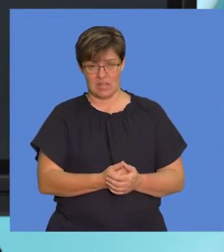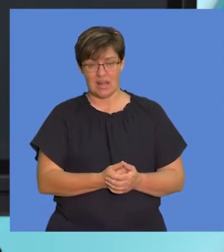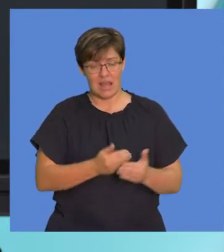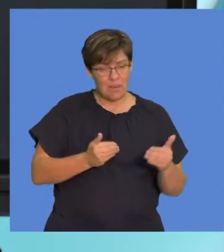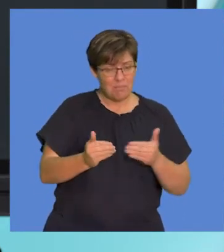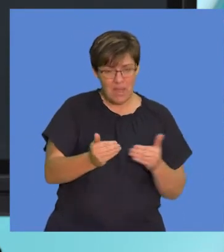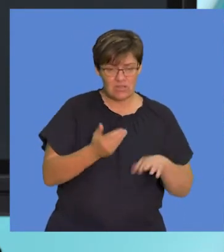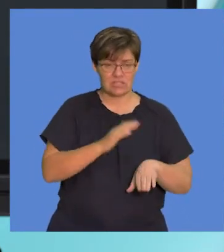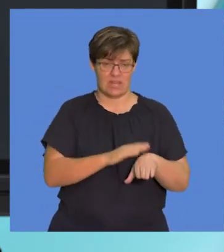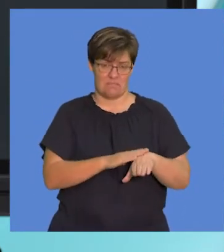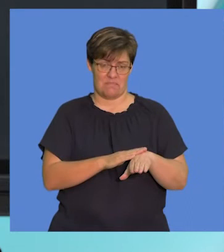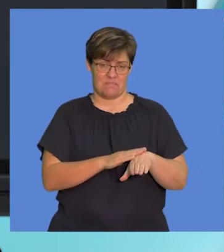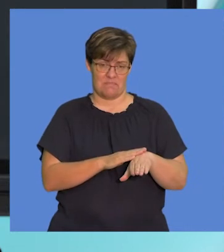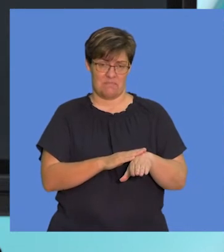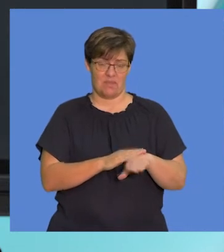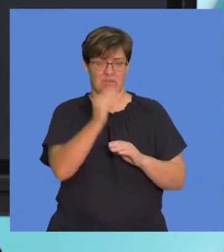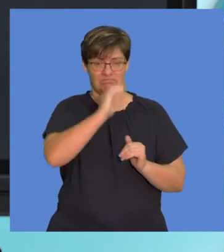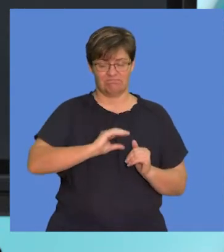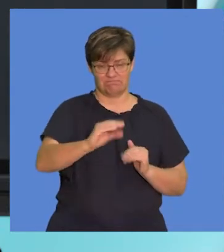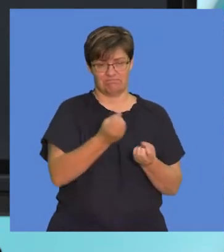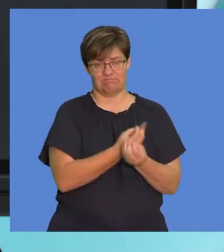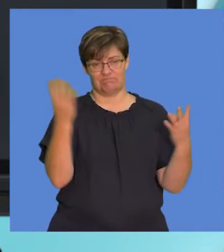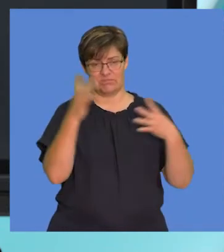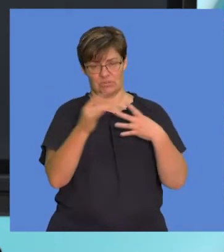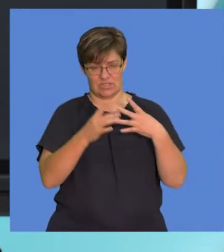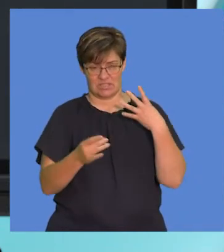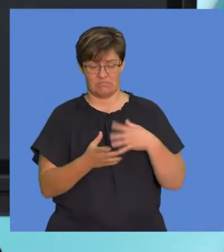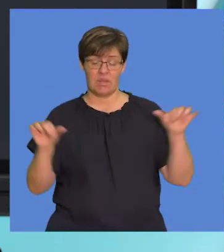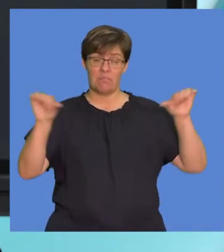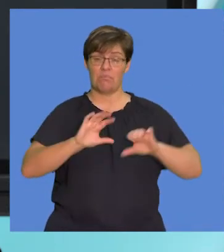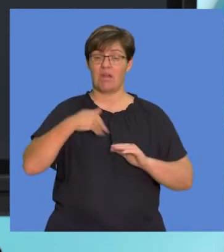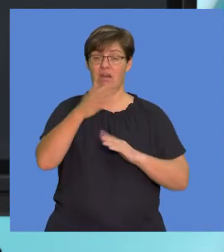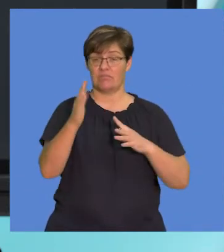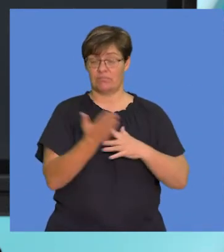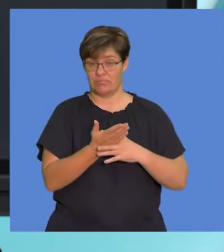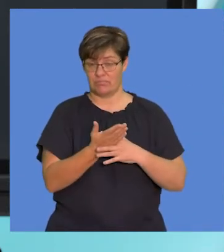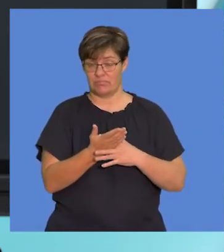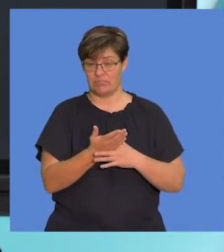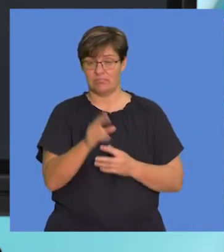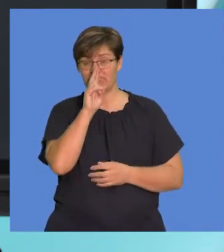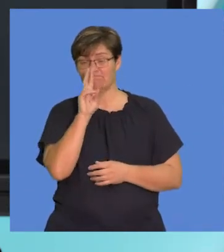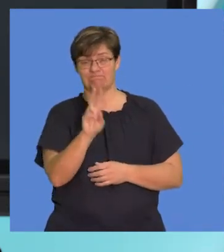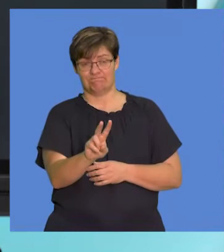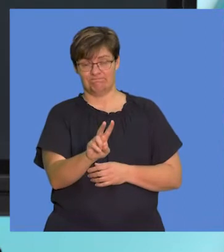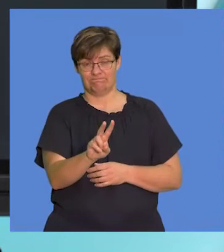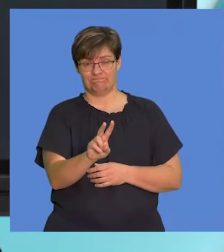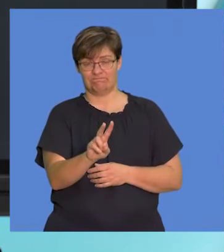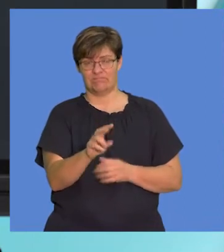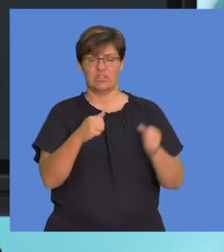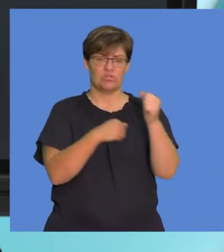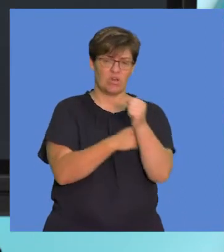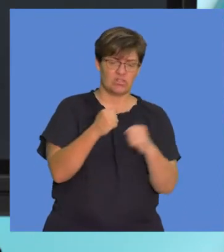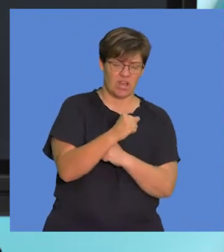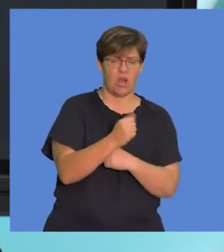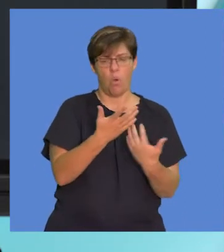into account and also try and best manage the time that you have, which you allocate for your multiple choice problems. When we come back after the